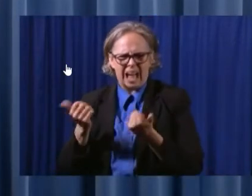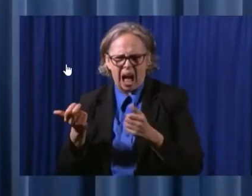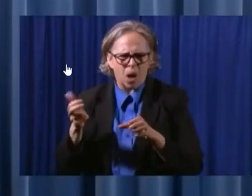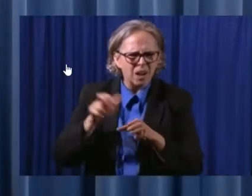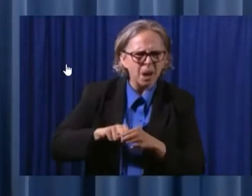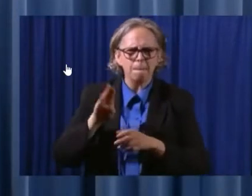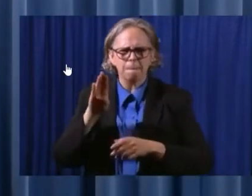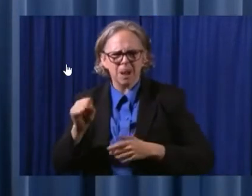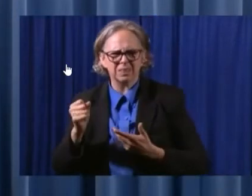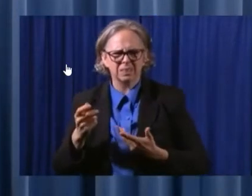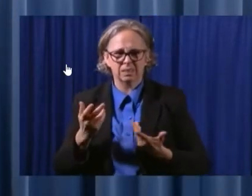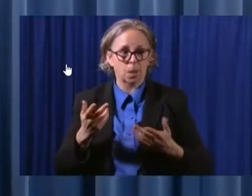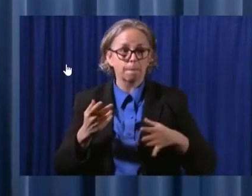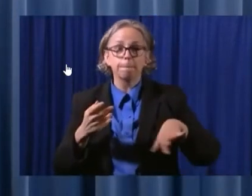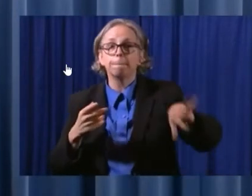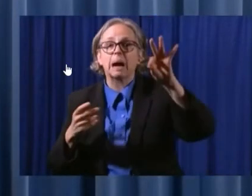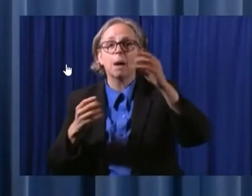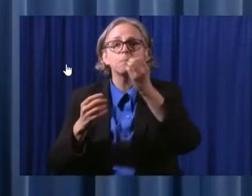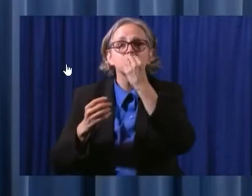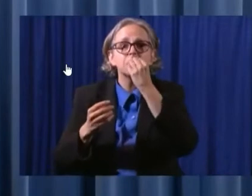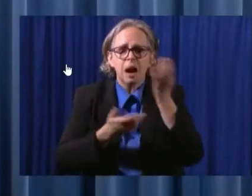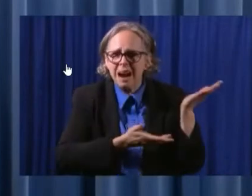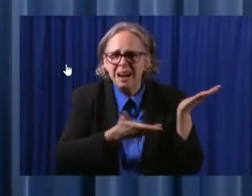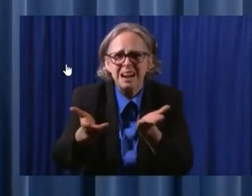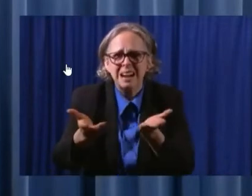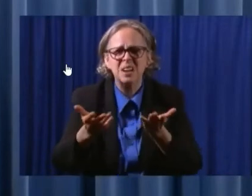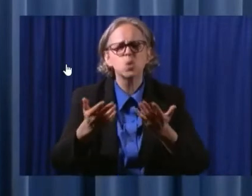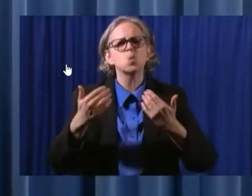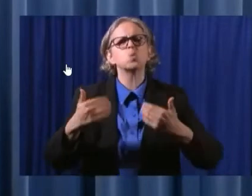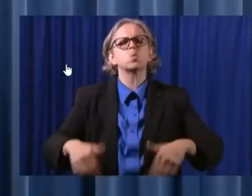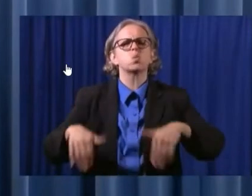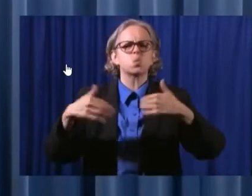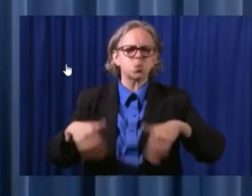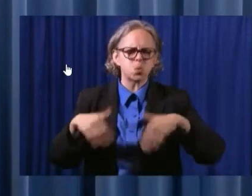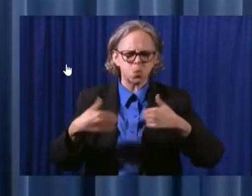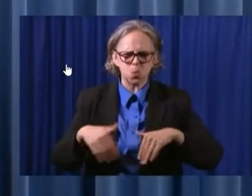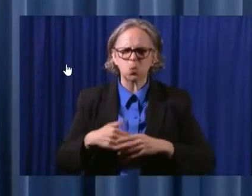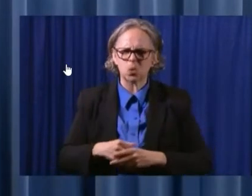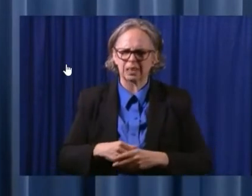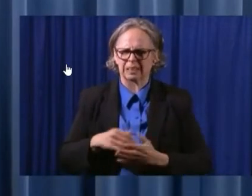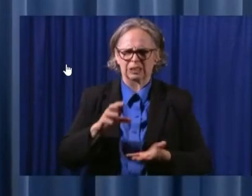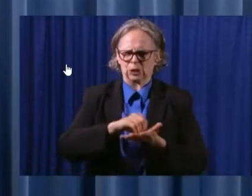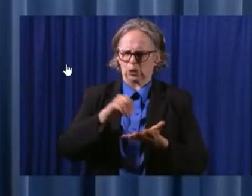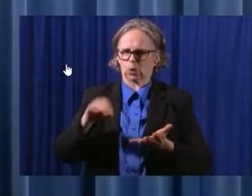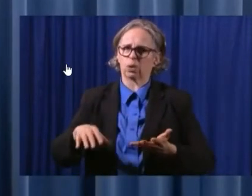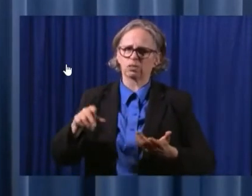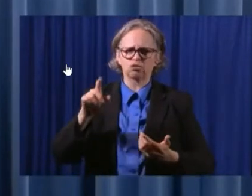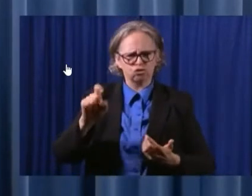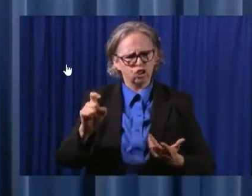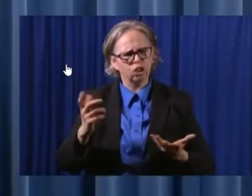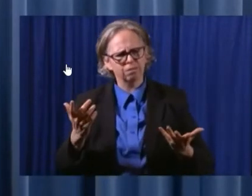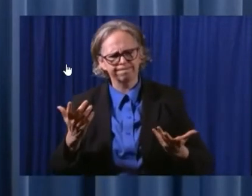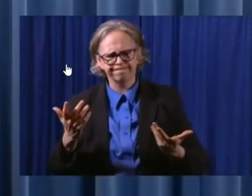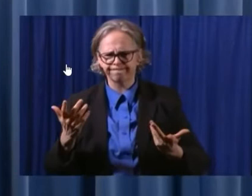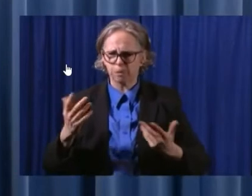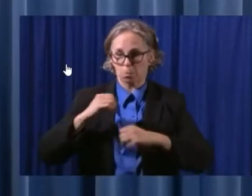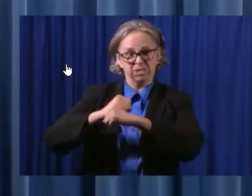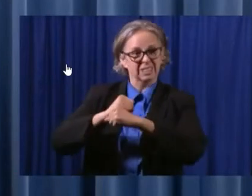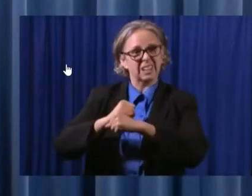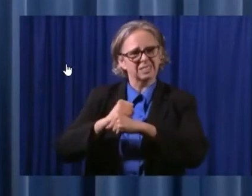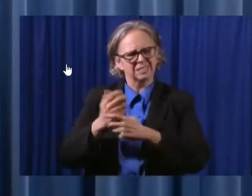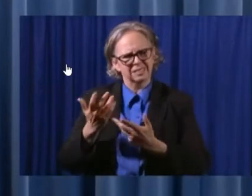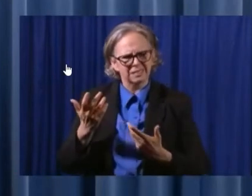meals, families, schools, and students should use as much as possible the face mask to